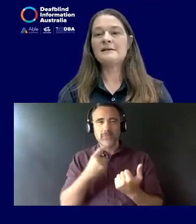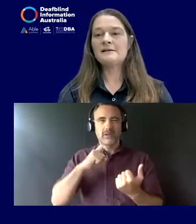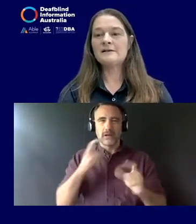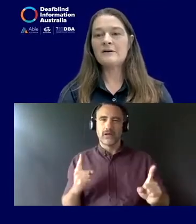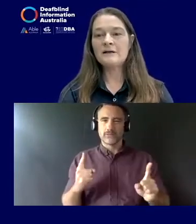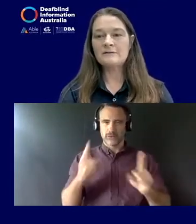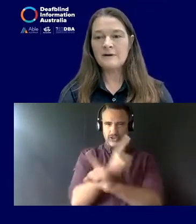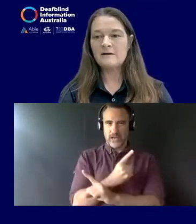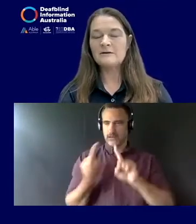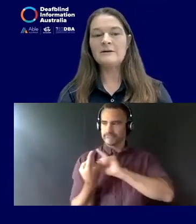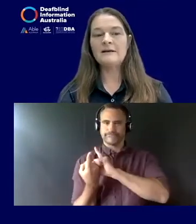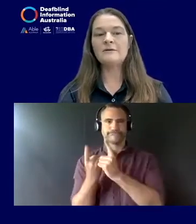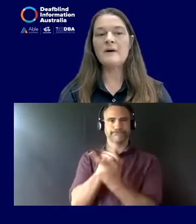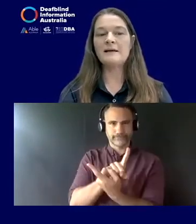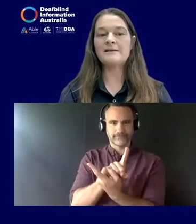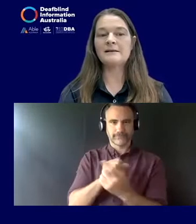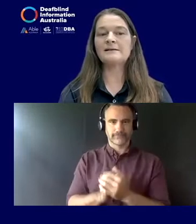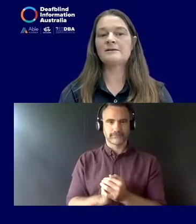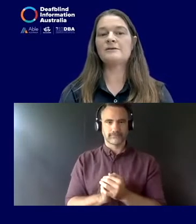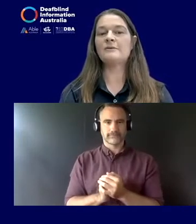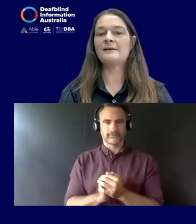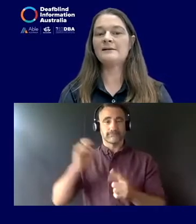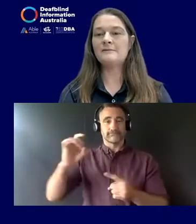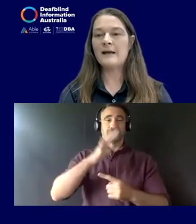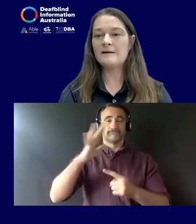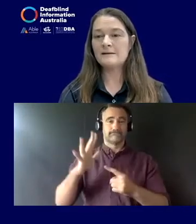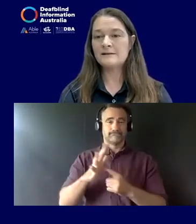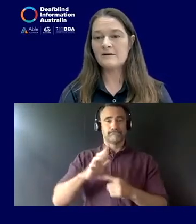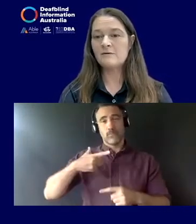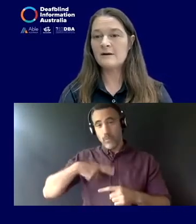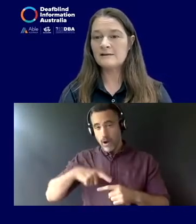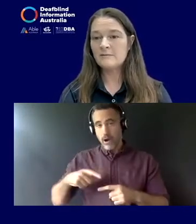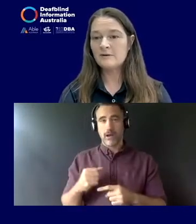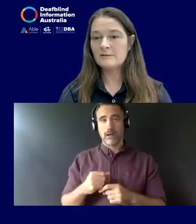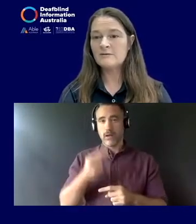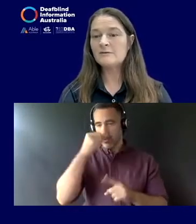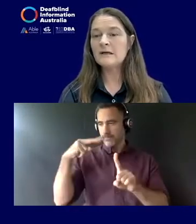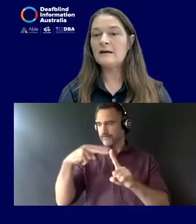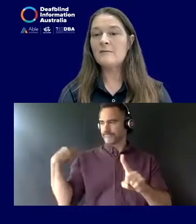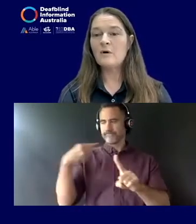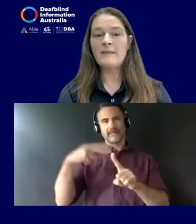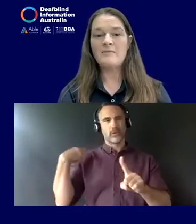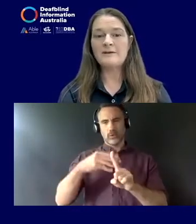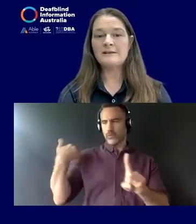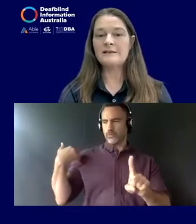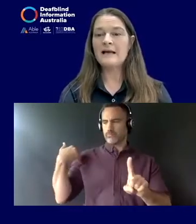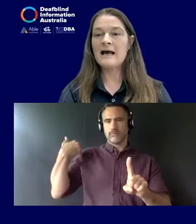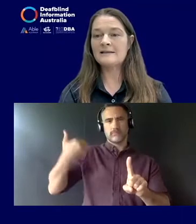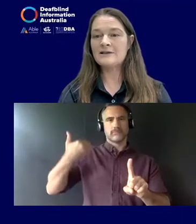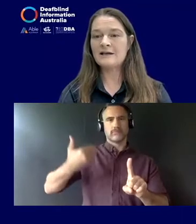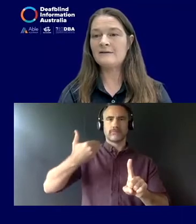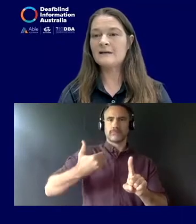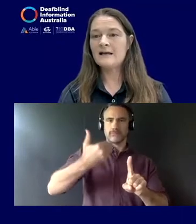As an historical record, it reminds us or raises awareness of what is possible and what that person